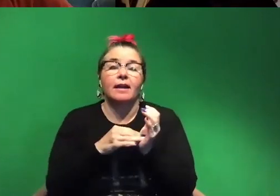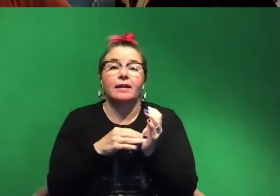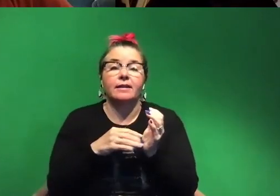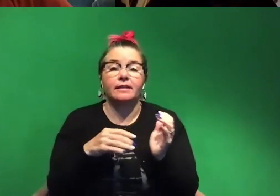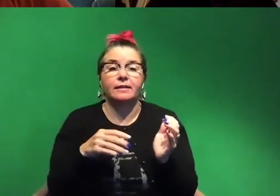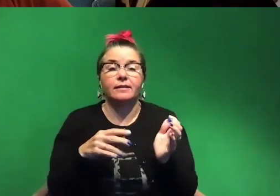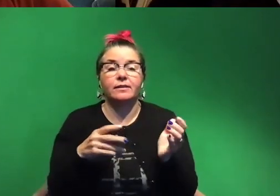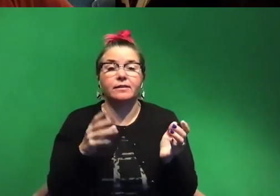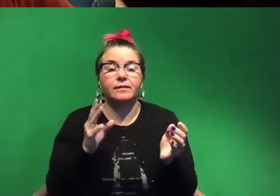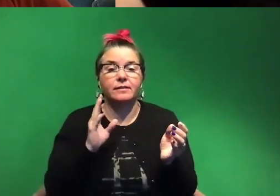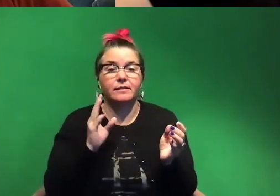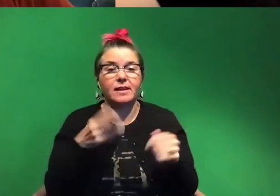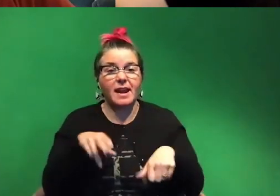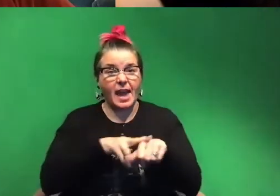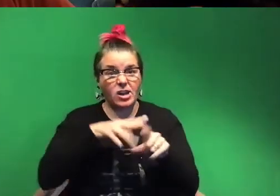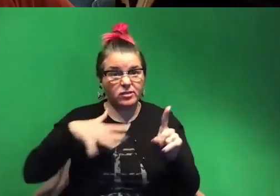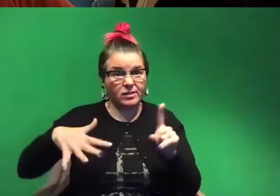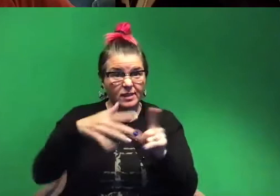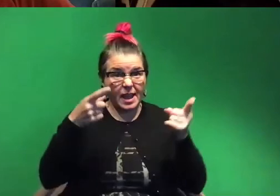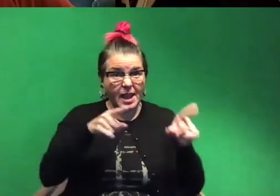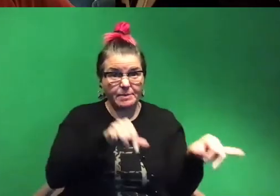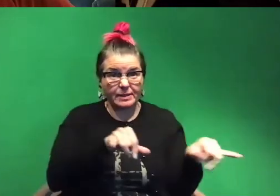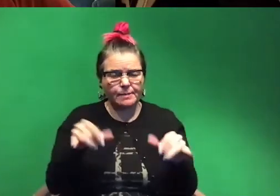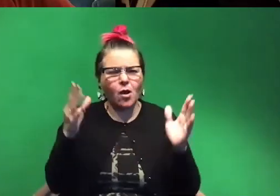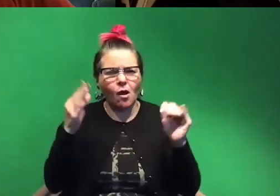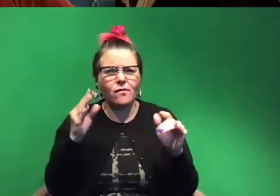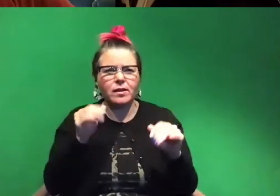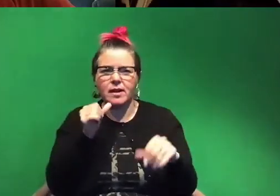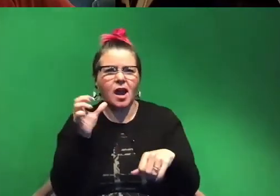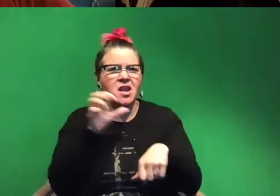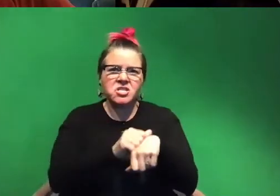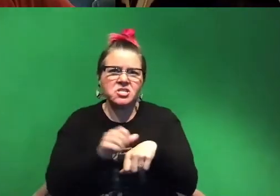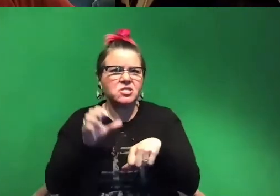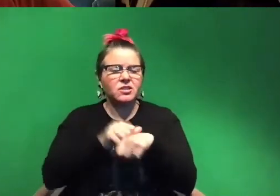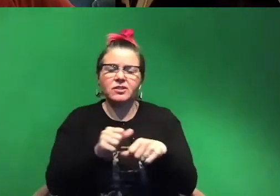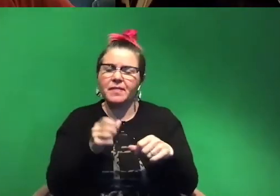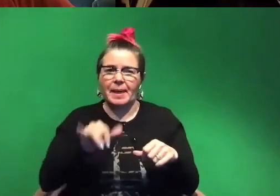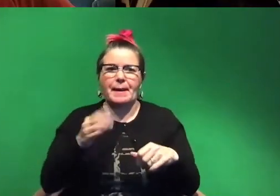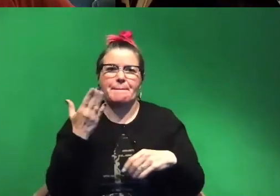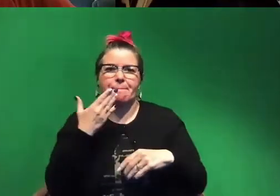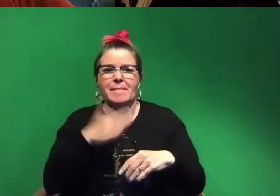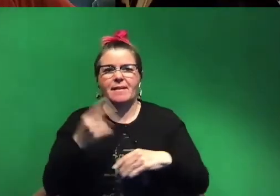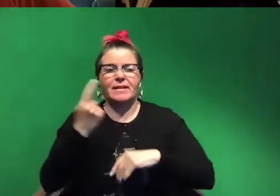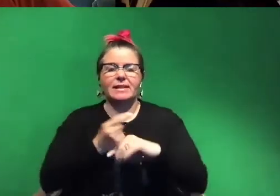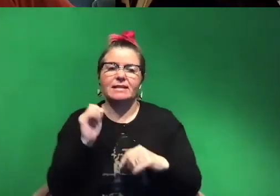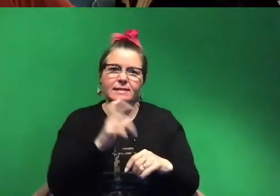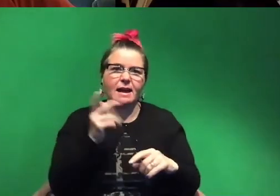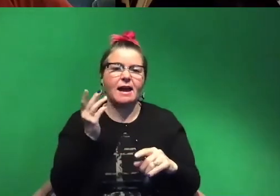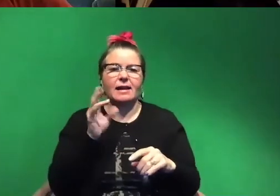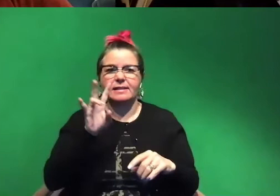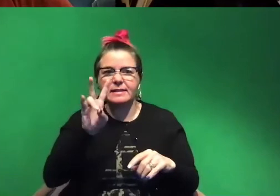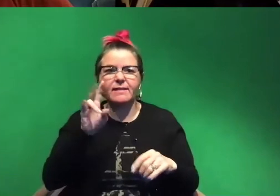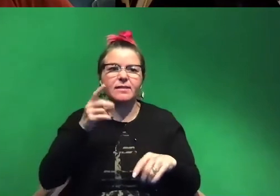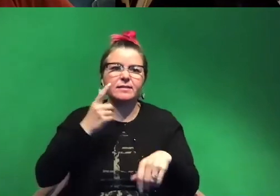that would happen in a natural setting? Hopefully they don't have that bad of a day that they're Right. being attacked 7 or 8 times in a row in the same